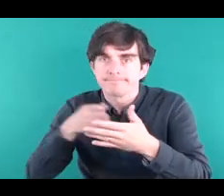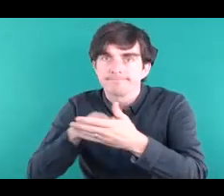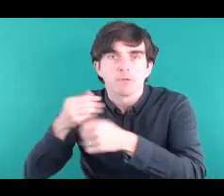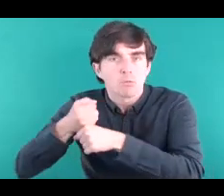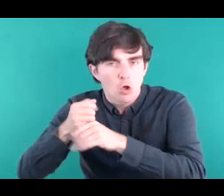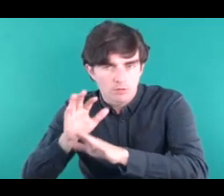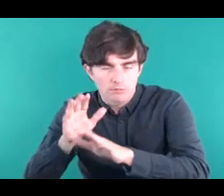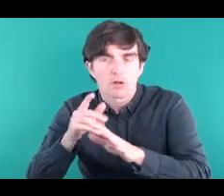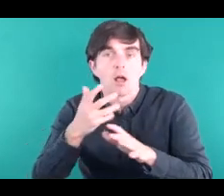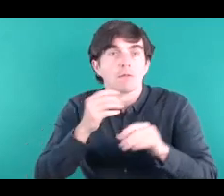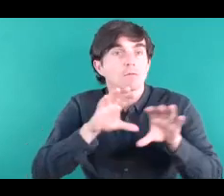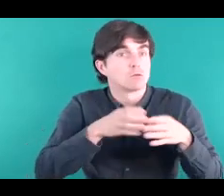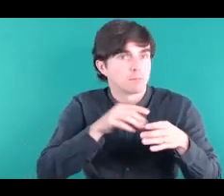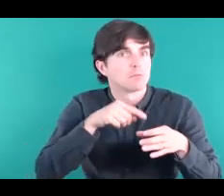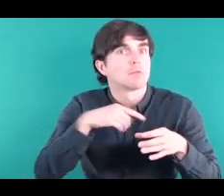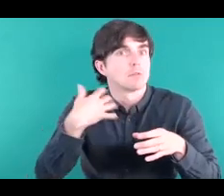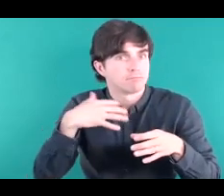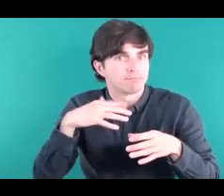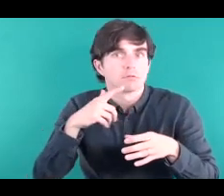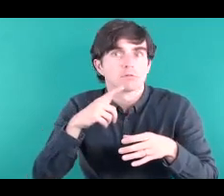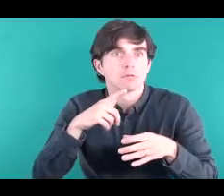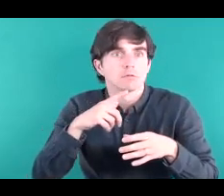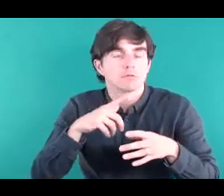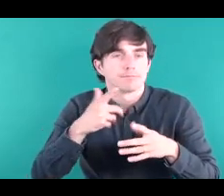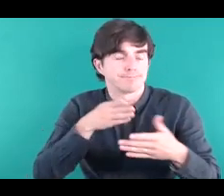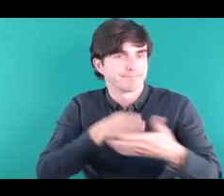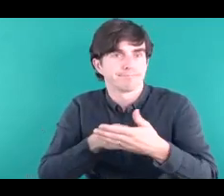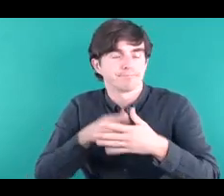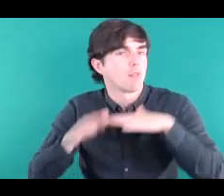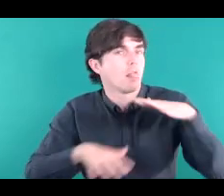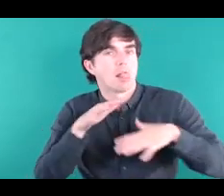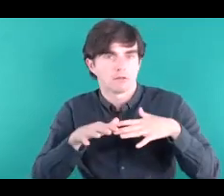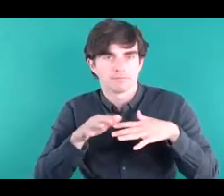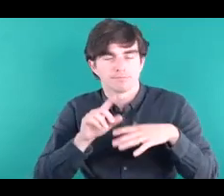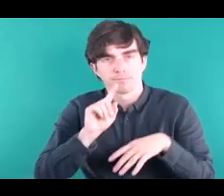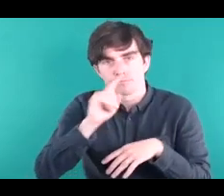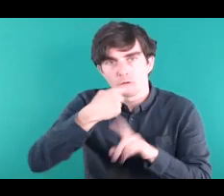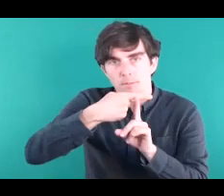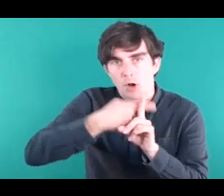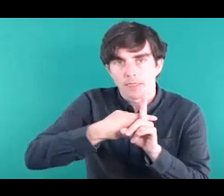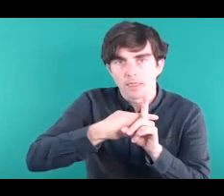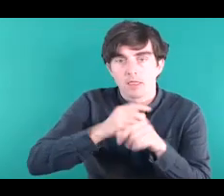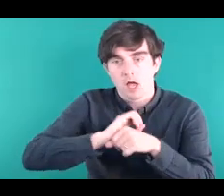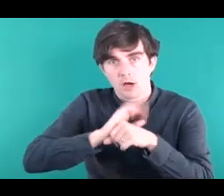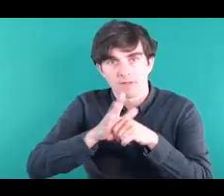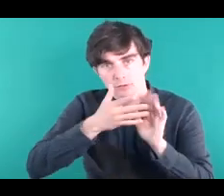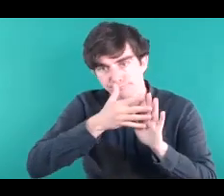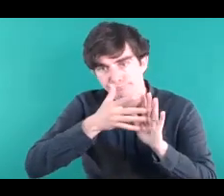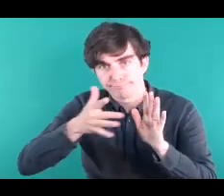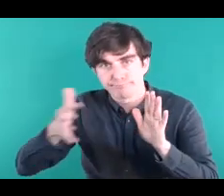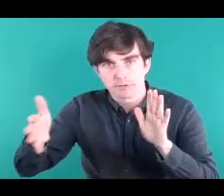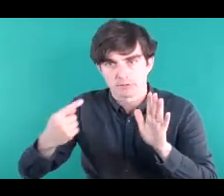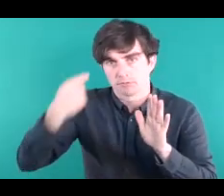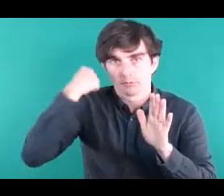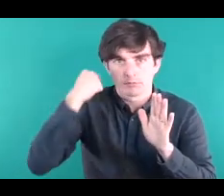They experience decrease of income up to 50 to 80%, and 86%